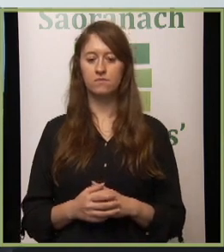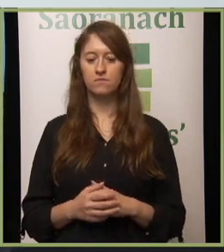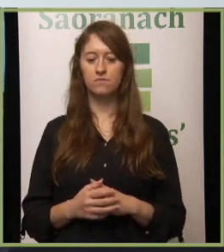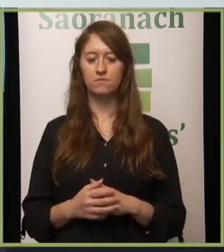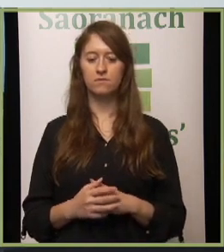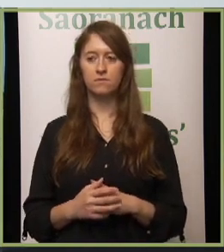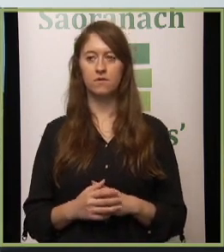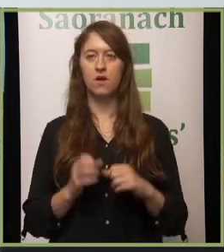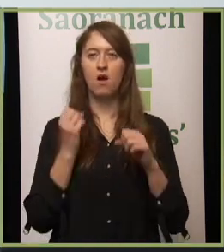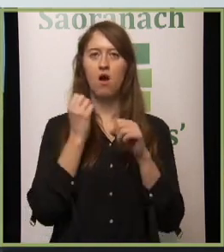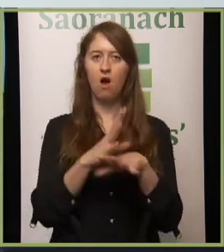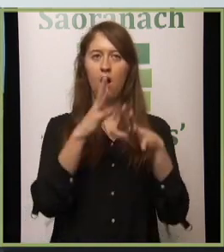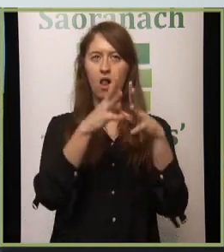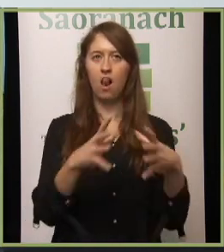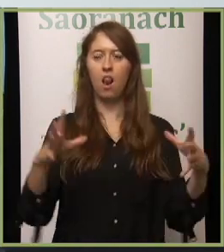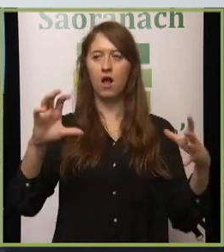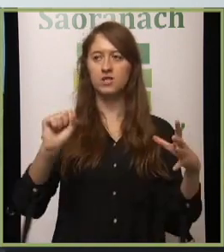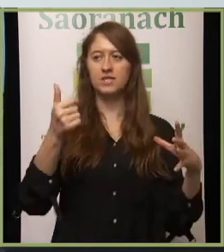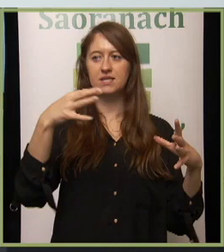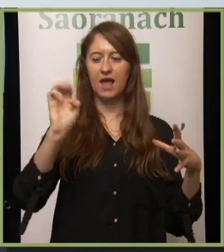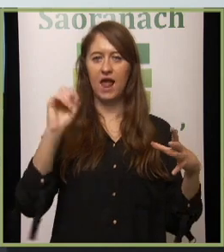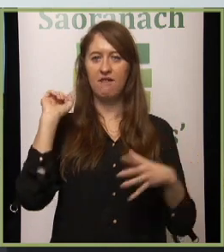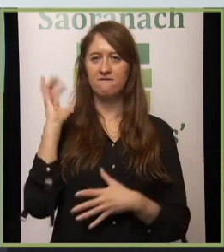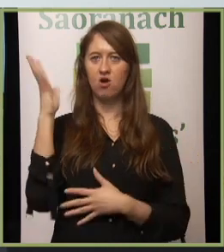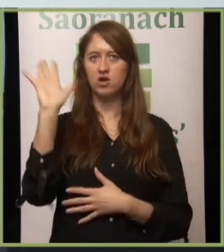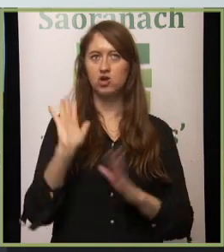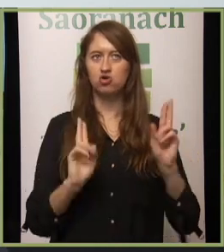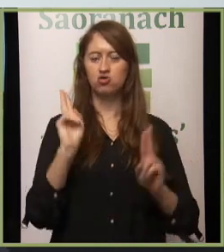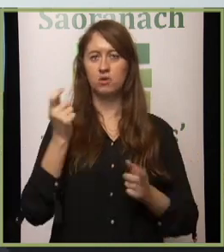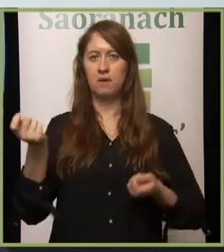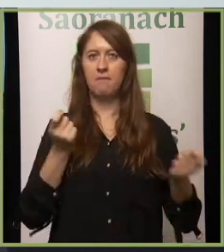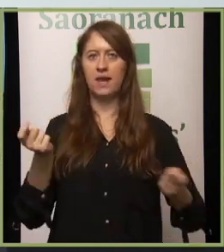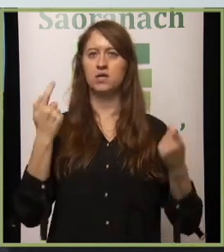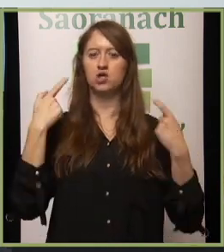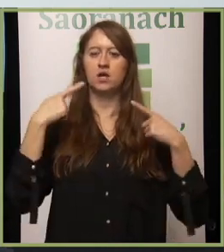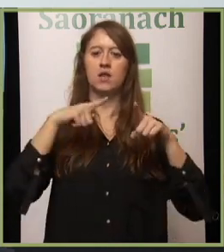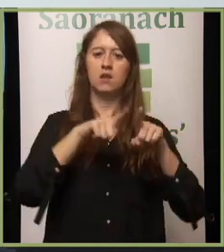All large-scale forestry must be managed in line with state biodiversity policy.